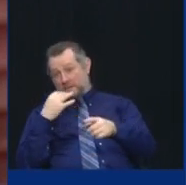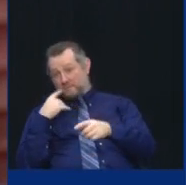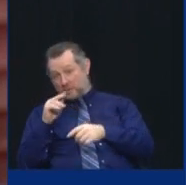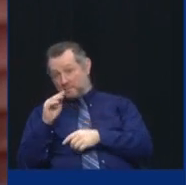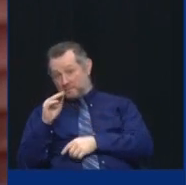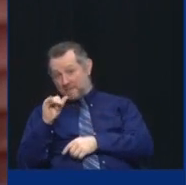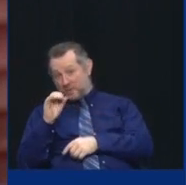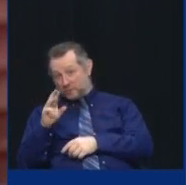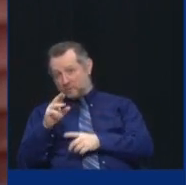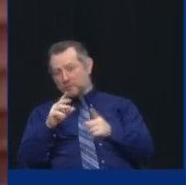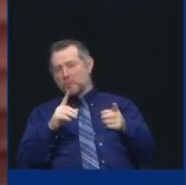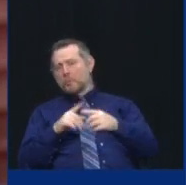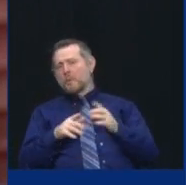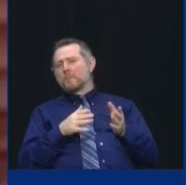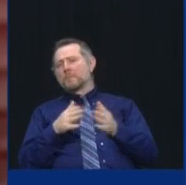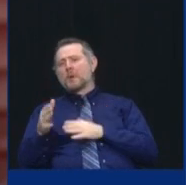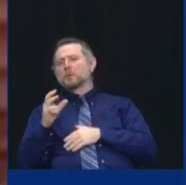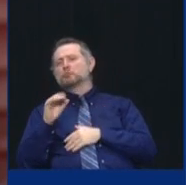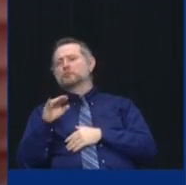what are you going to do about crime?